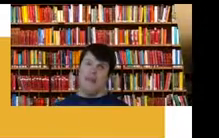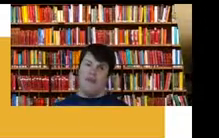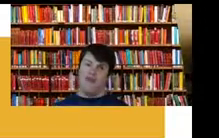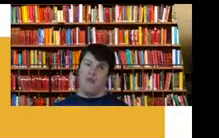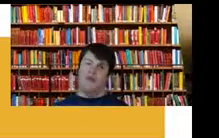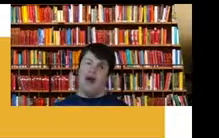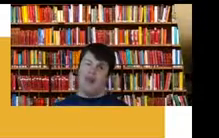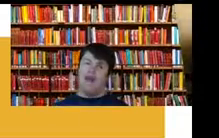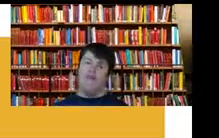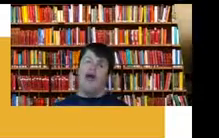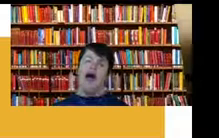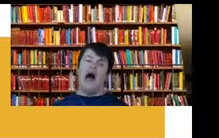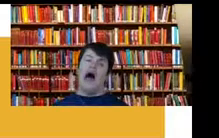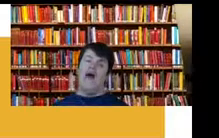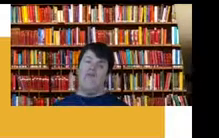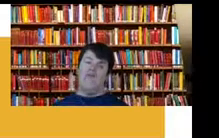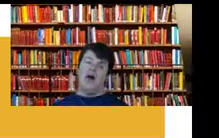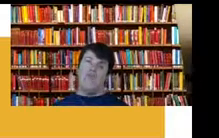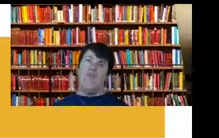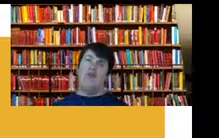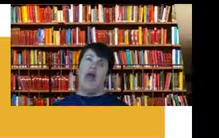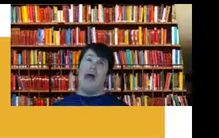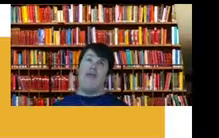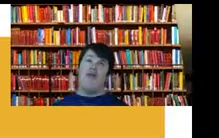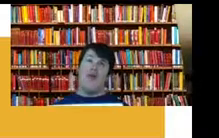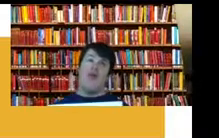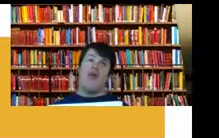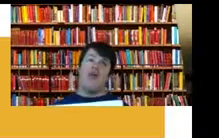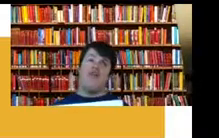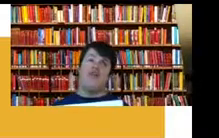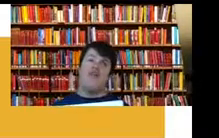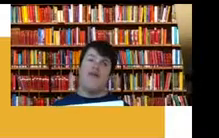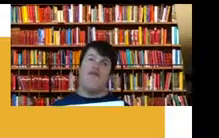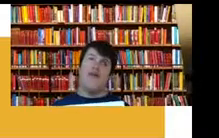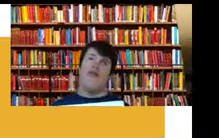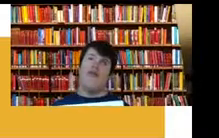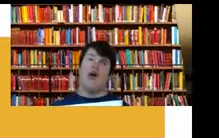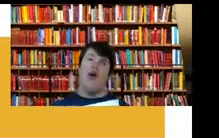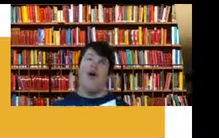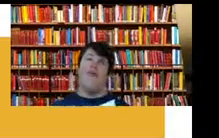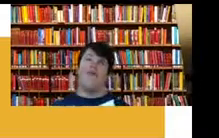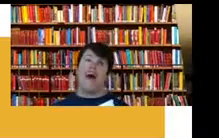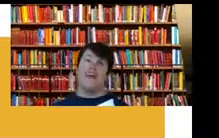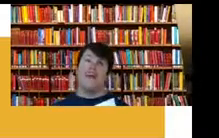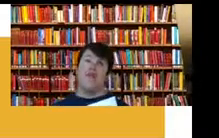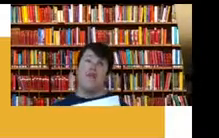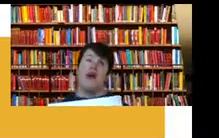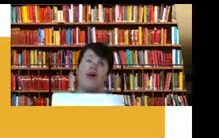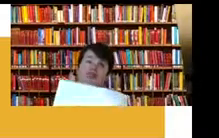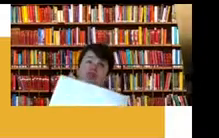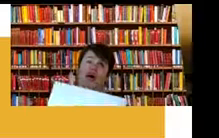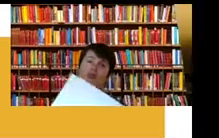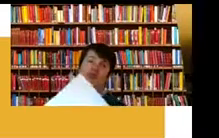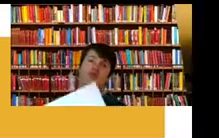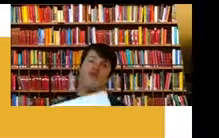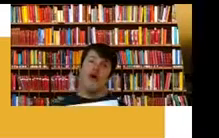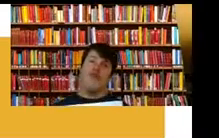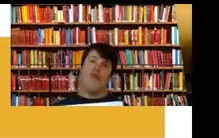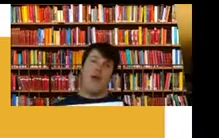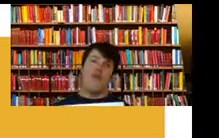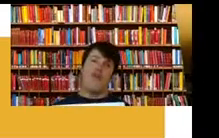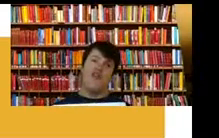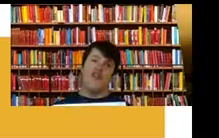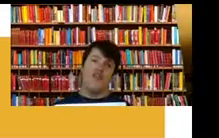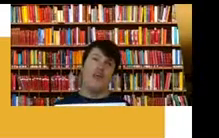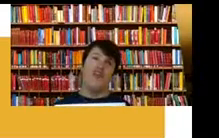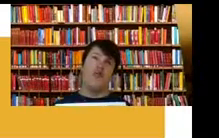like, but it's what we've got here. But rather that we need to be focusing on the fact that we ourselves are drawn to